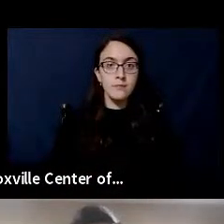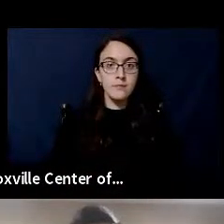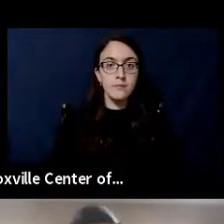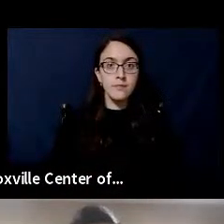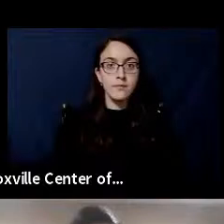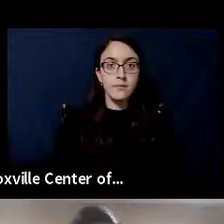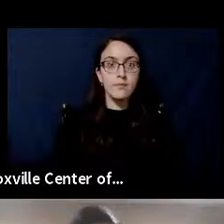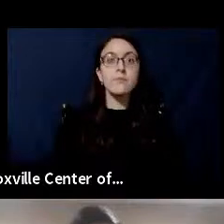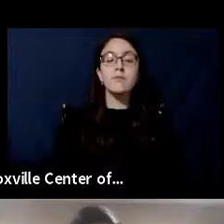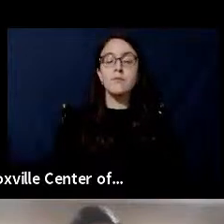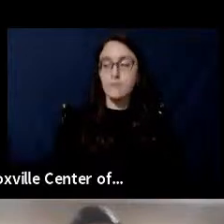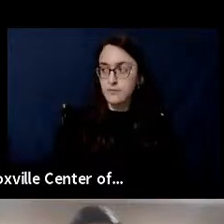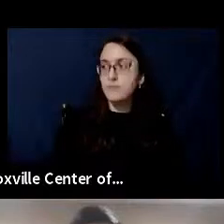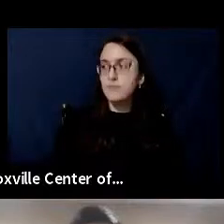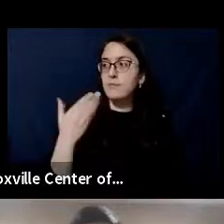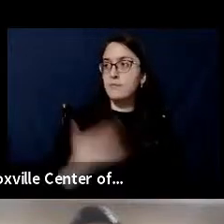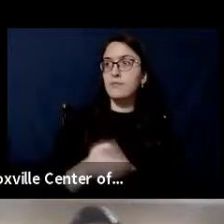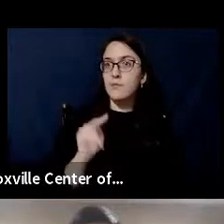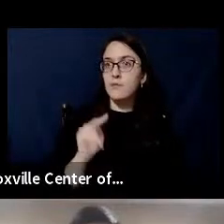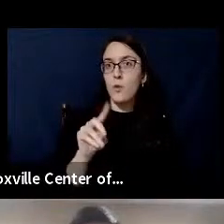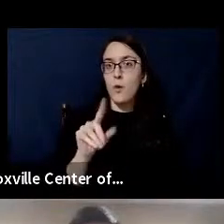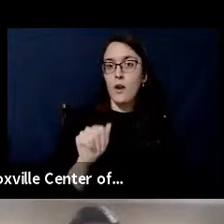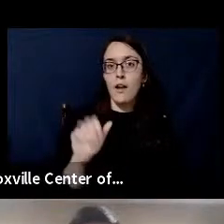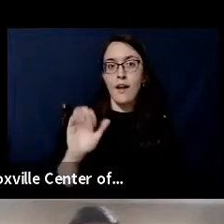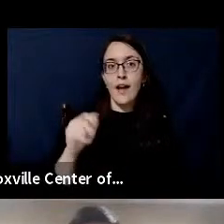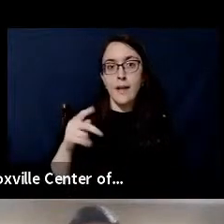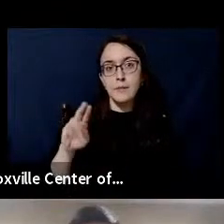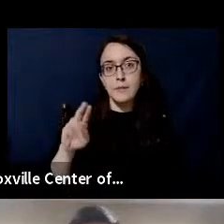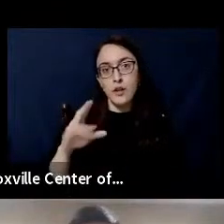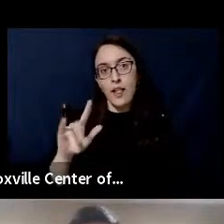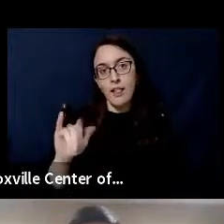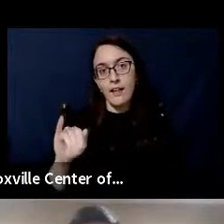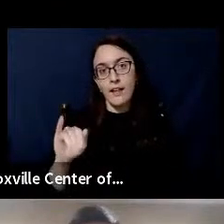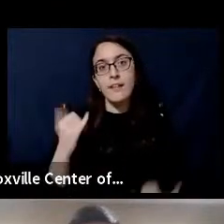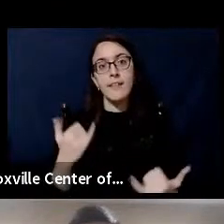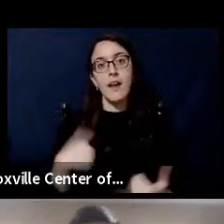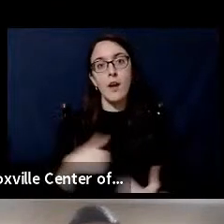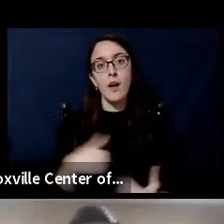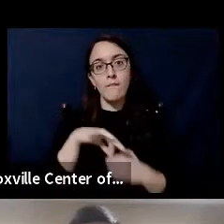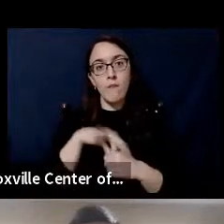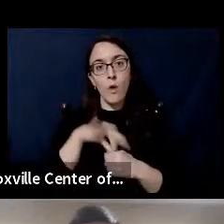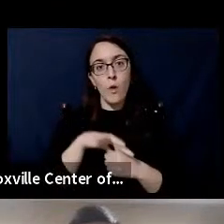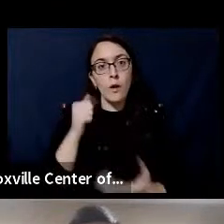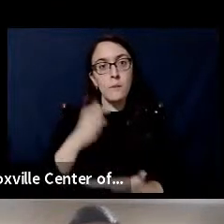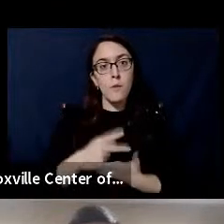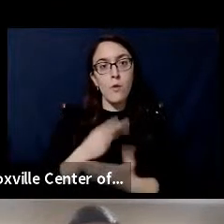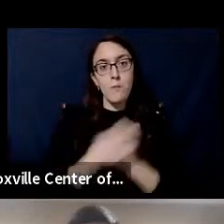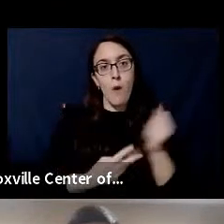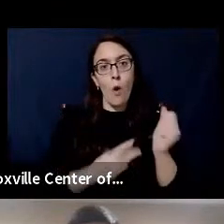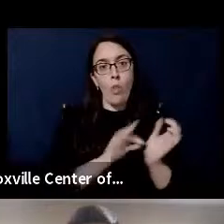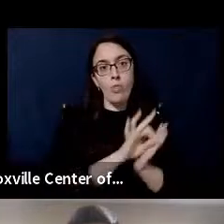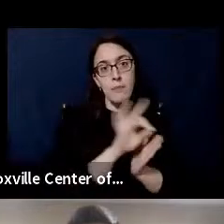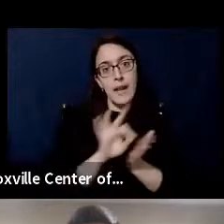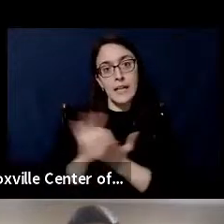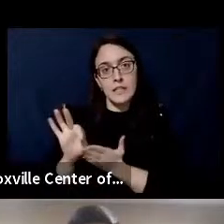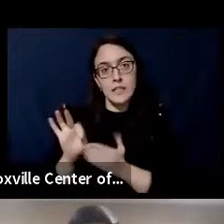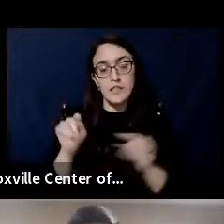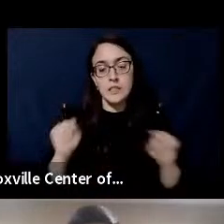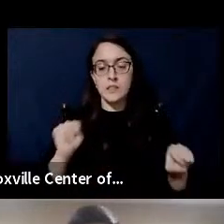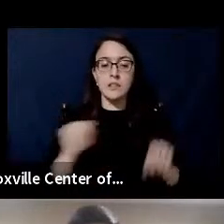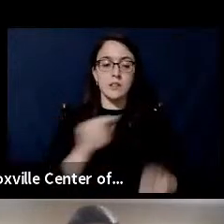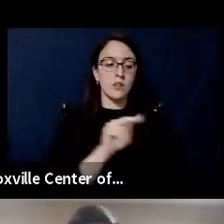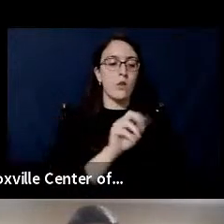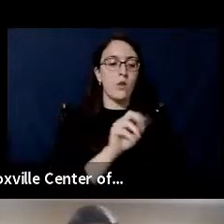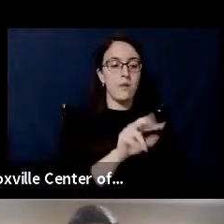Yes, this is Nora Cappuccilli, and we are taking vote to approve both minutes of November